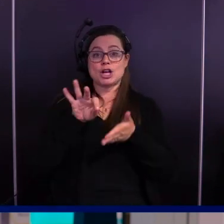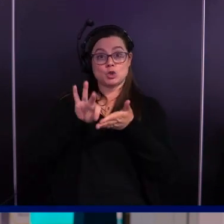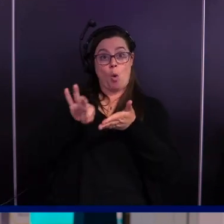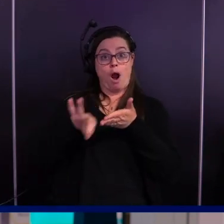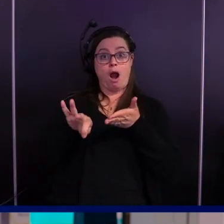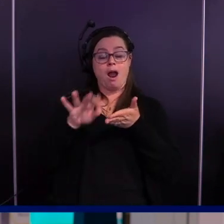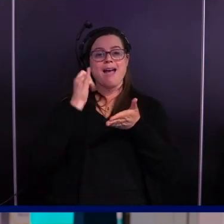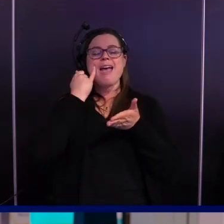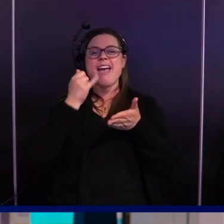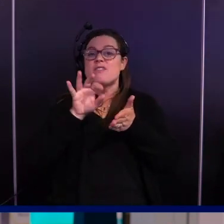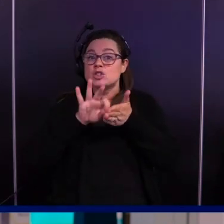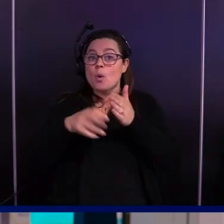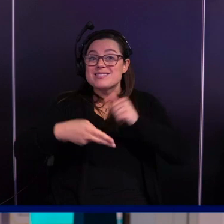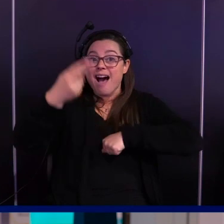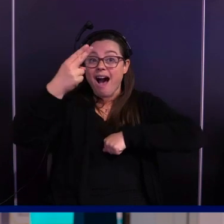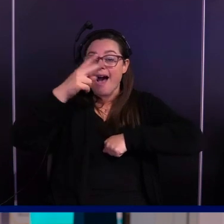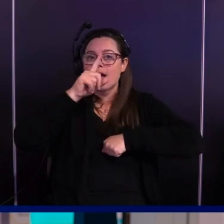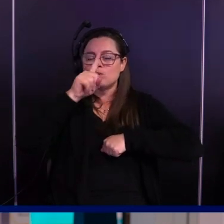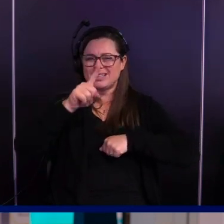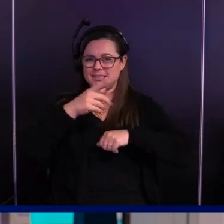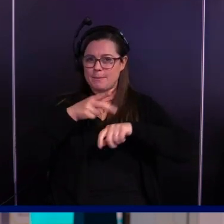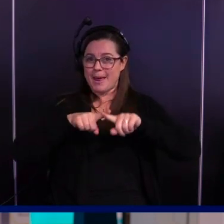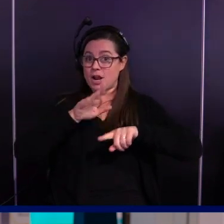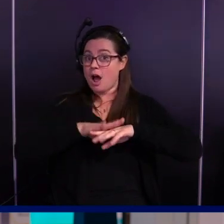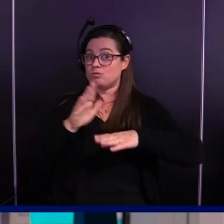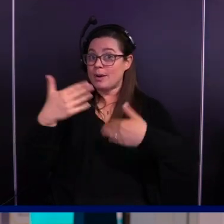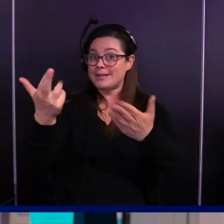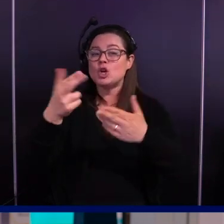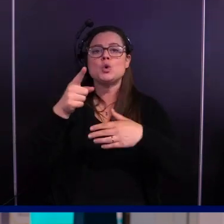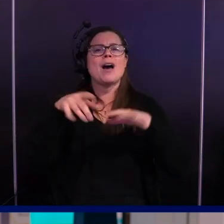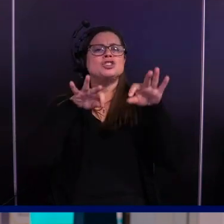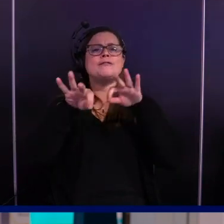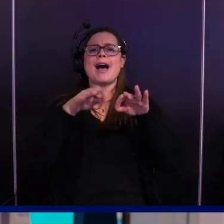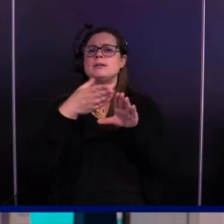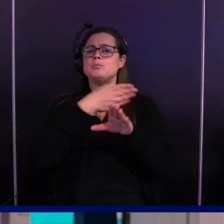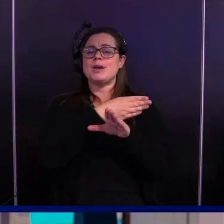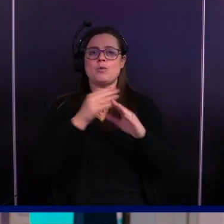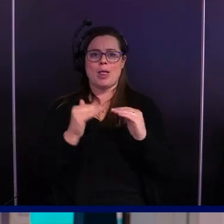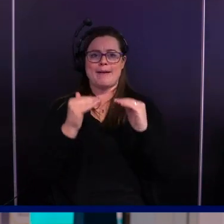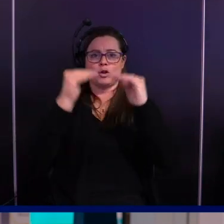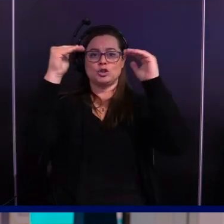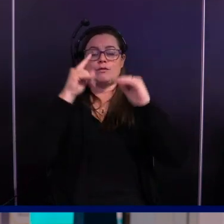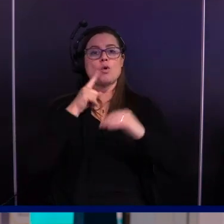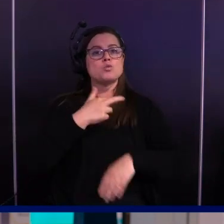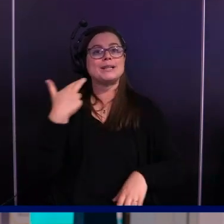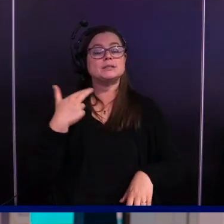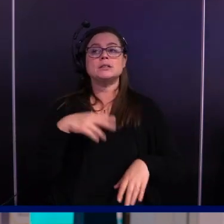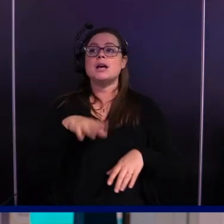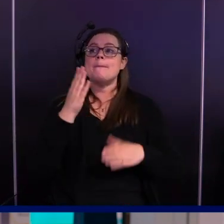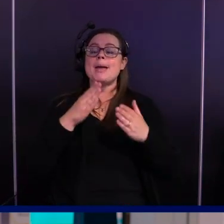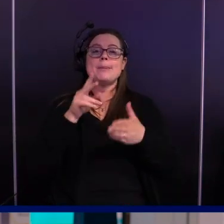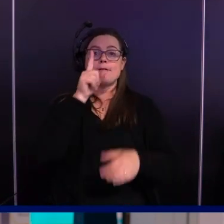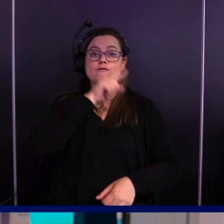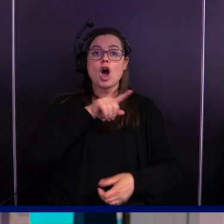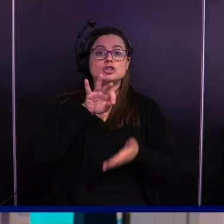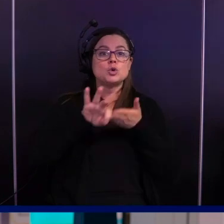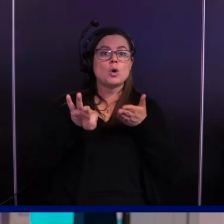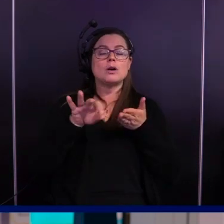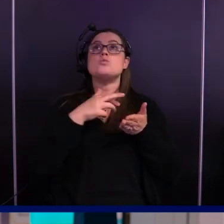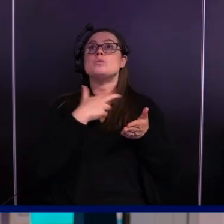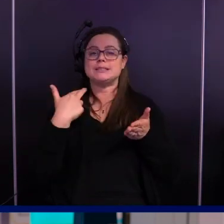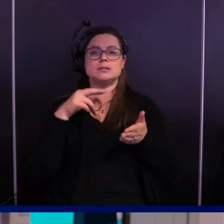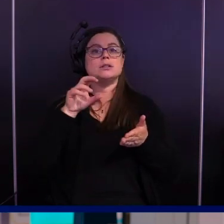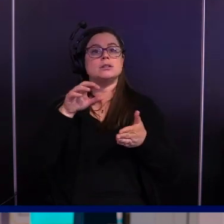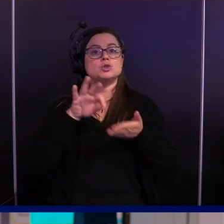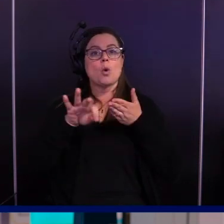I mean, based on your requirement, you have to define, right? Let's say your fraud score, like a risk score is